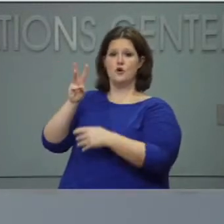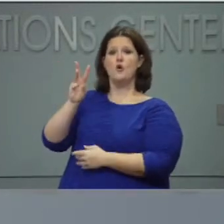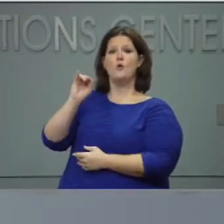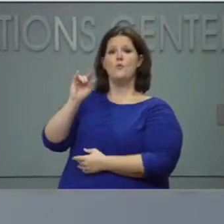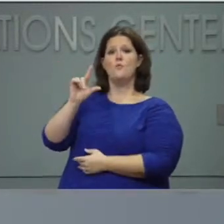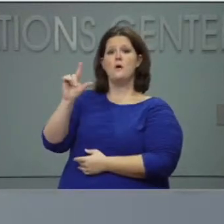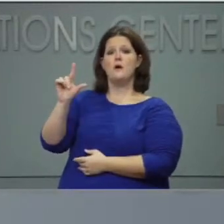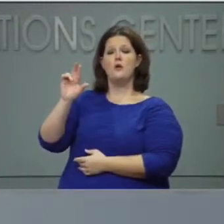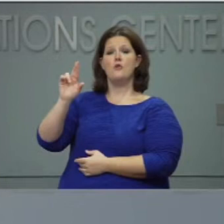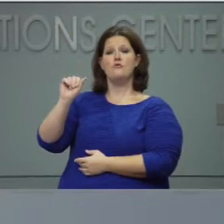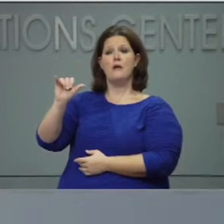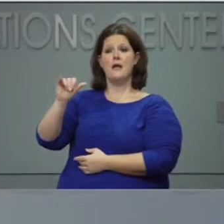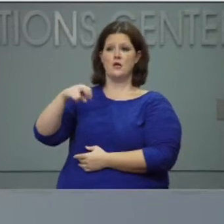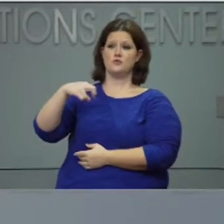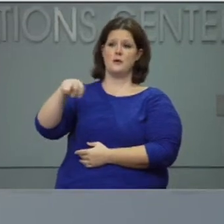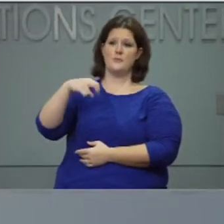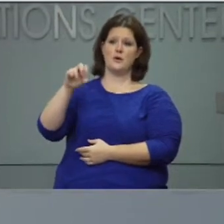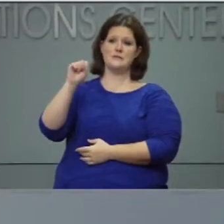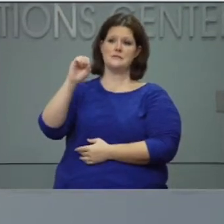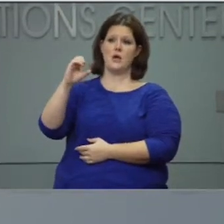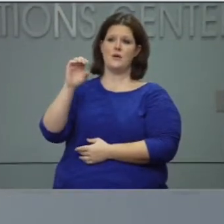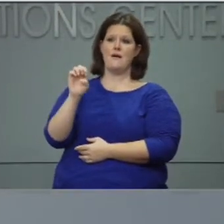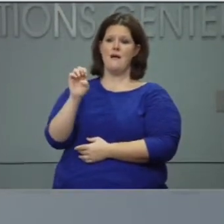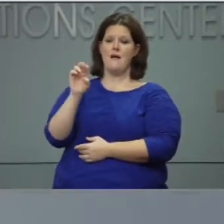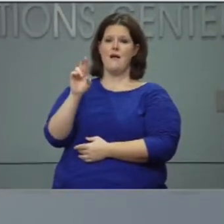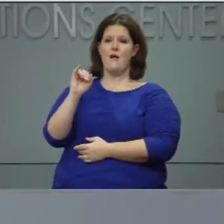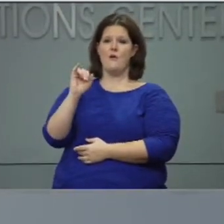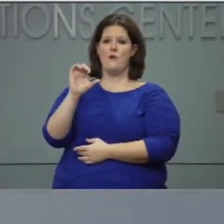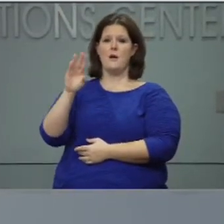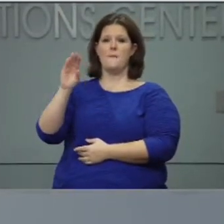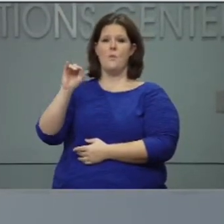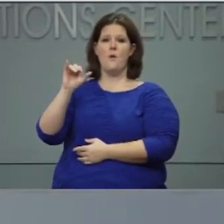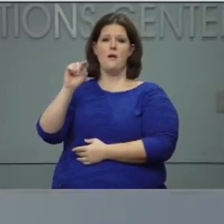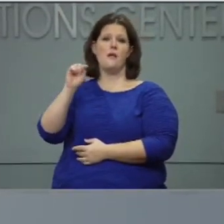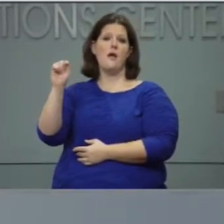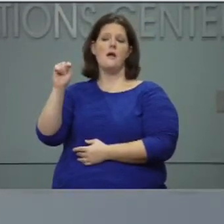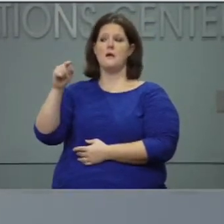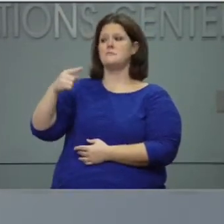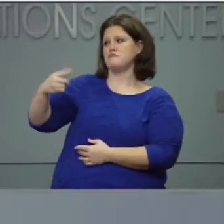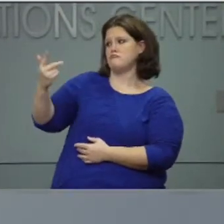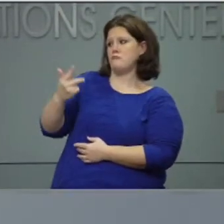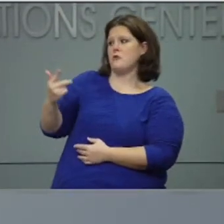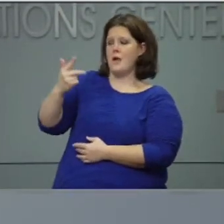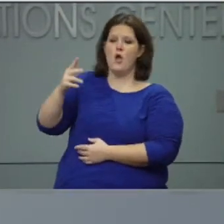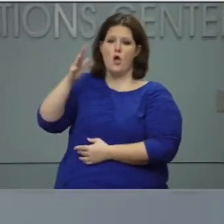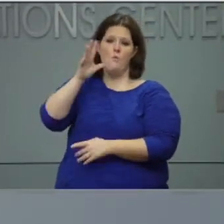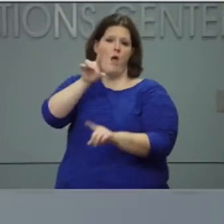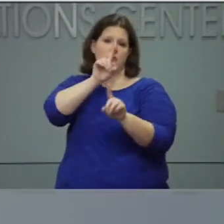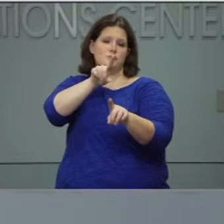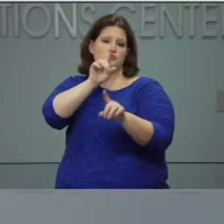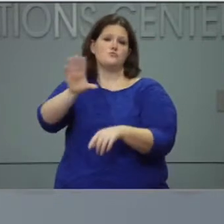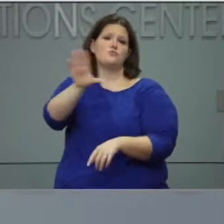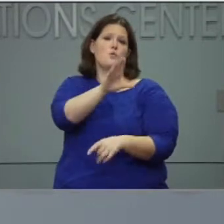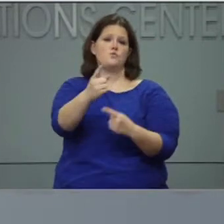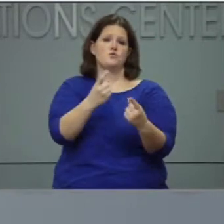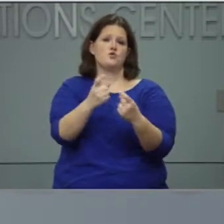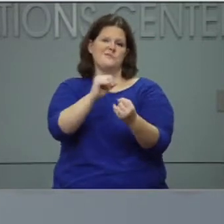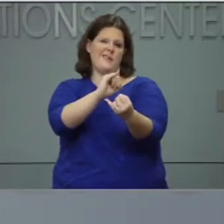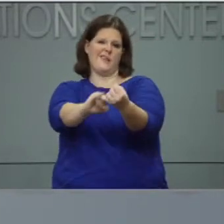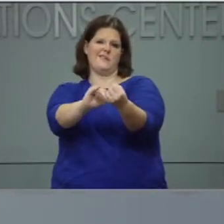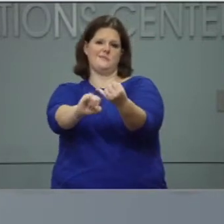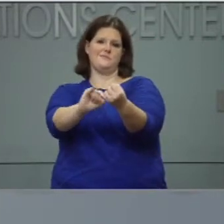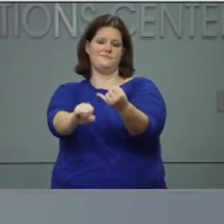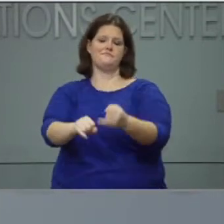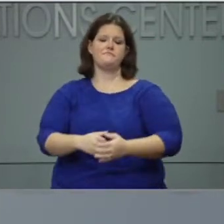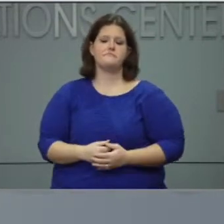Ray, along with Transportation Secretary Eric Boyette, will take questions on this at the end of the presentation. But now I want to